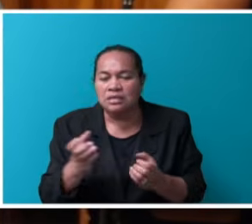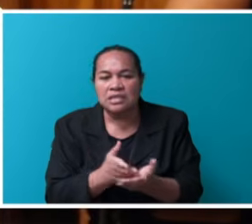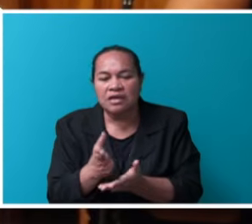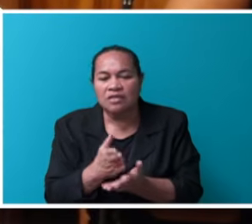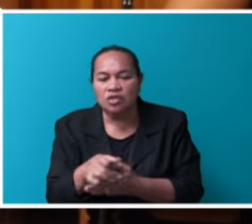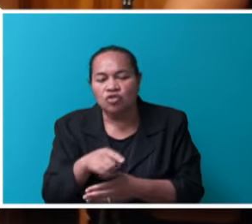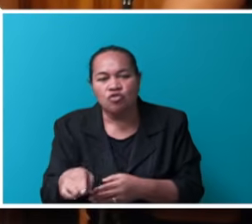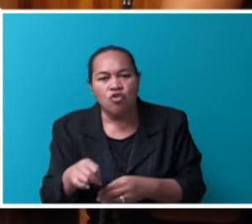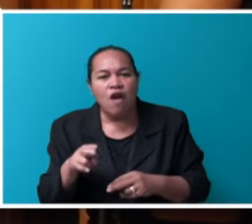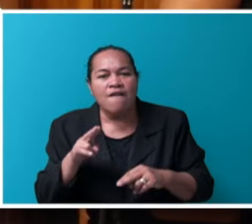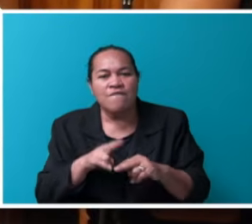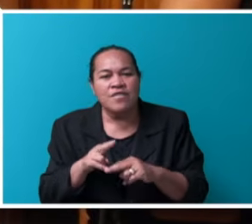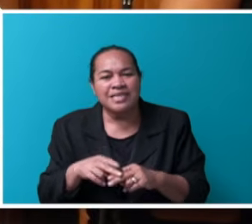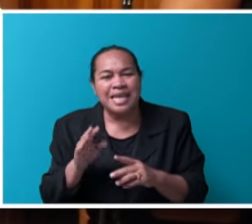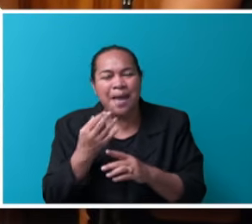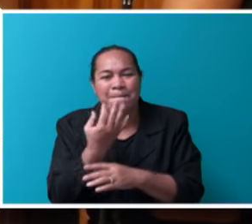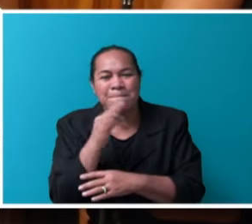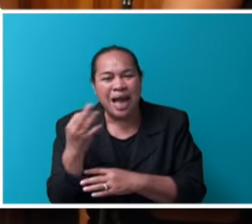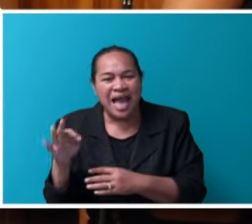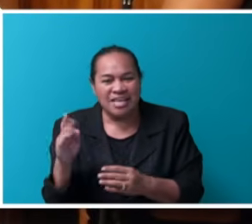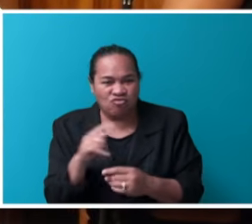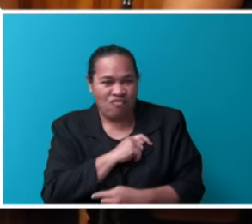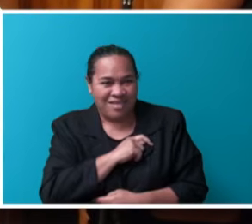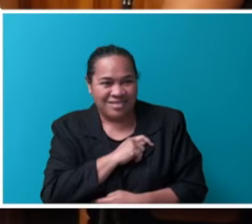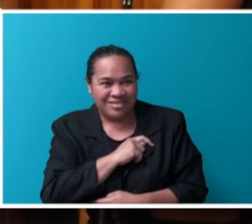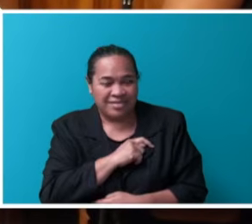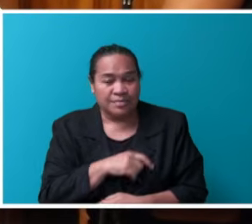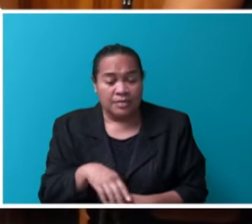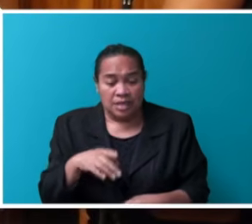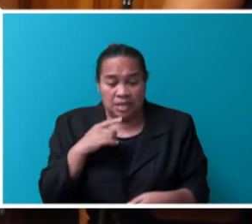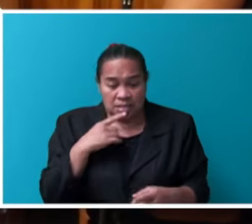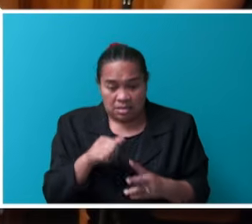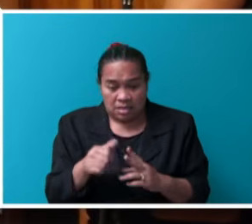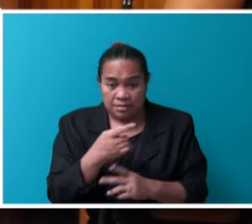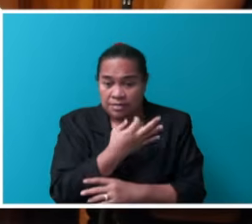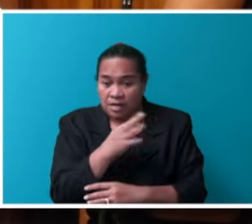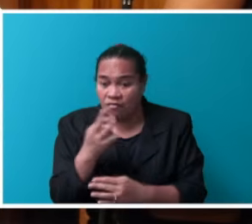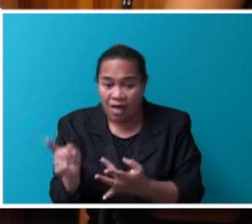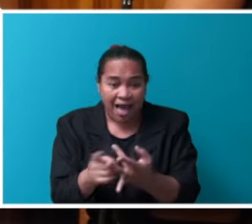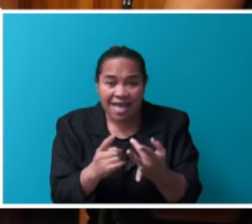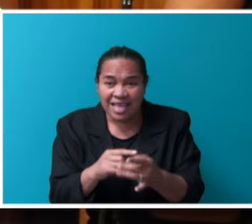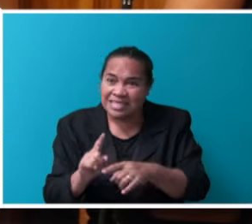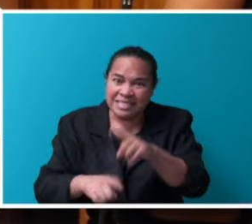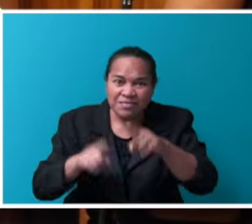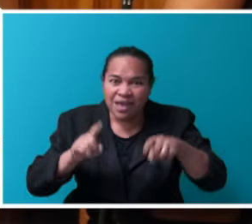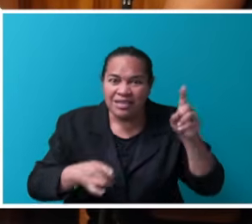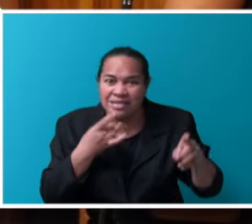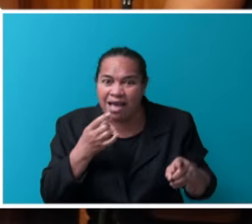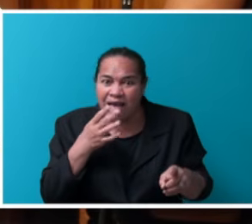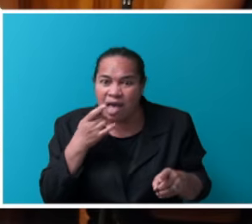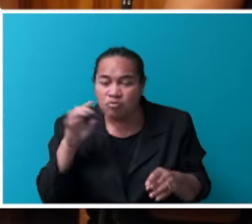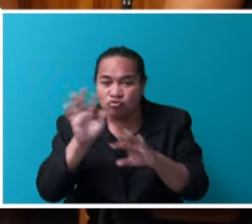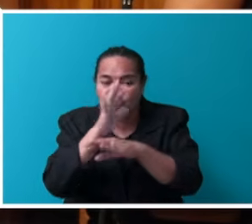Trust. For reforestation of degraded forest with indigenous and other species, $2.8 million is